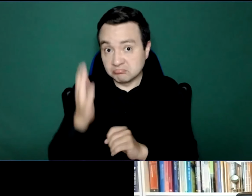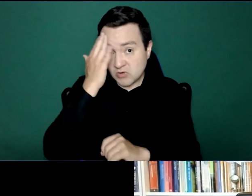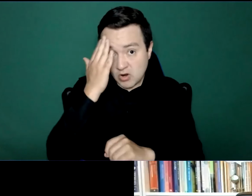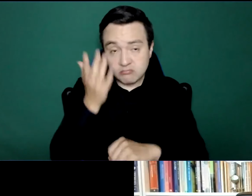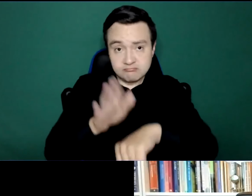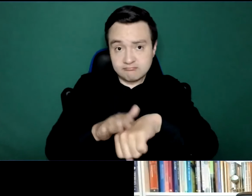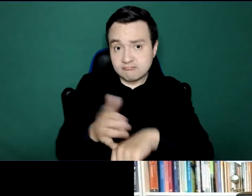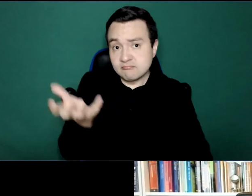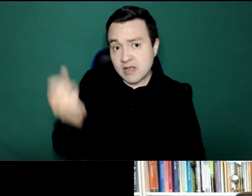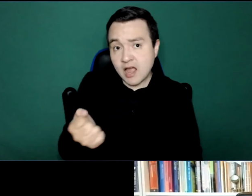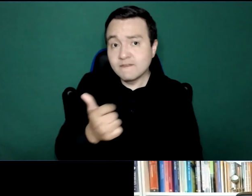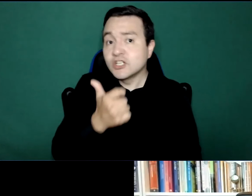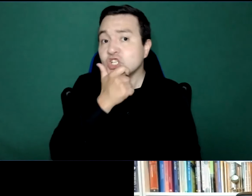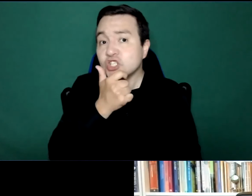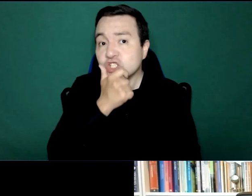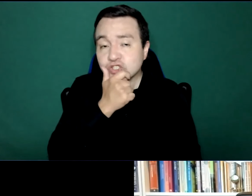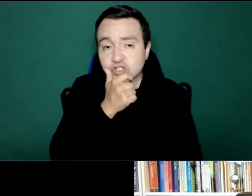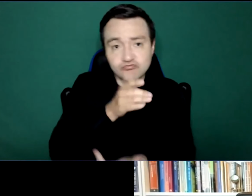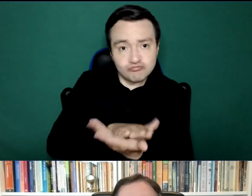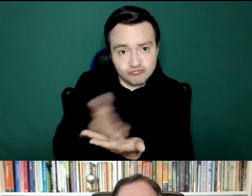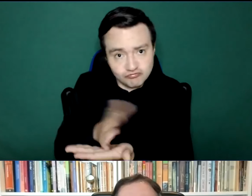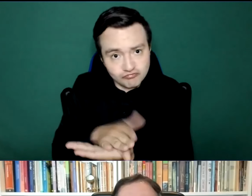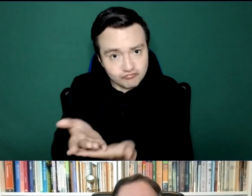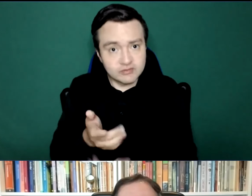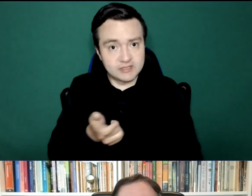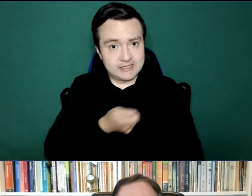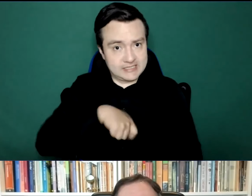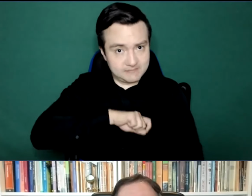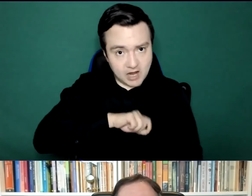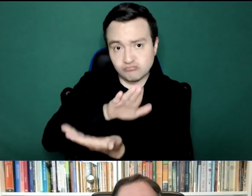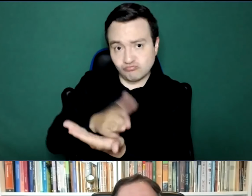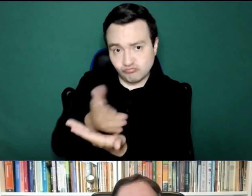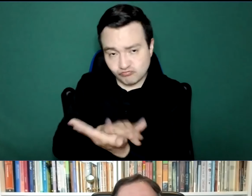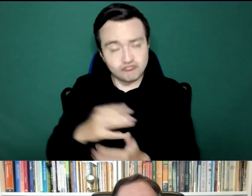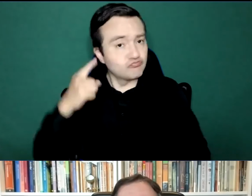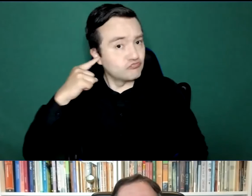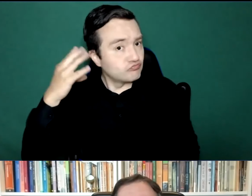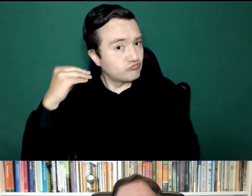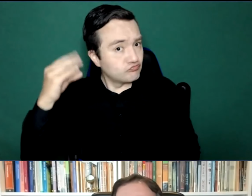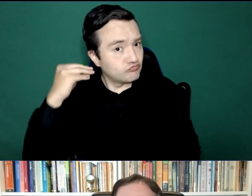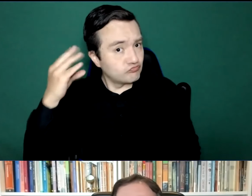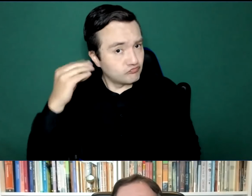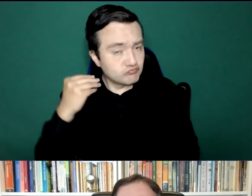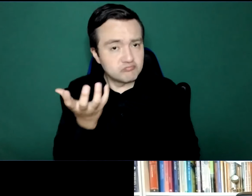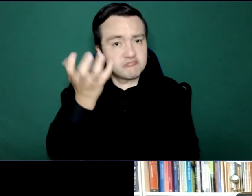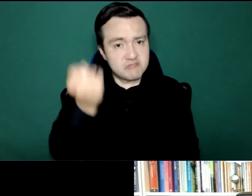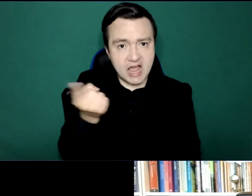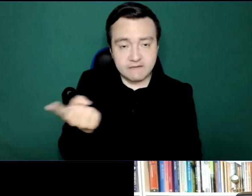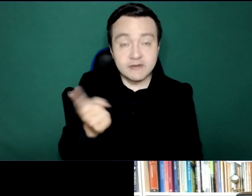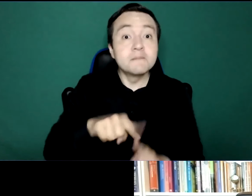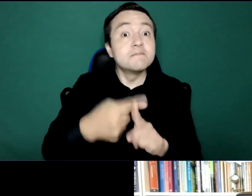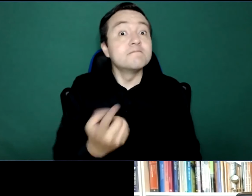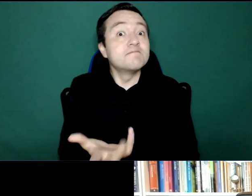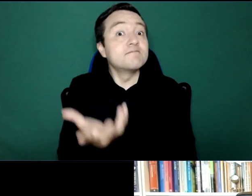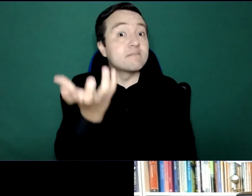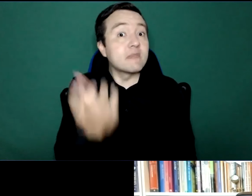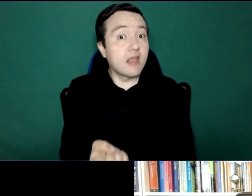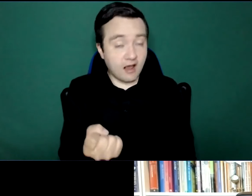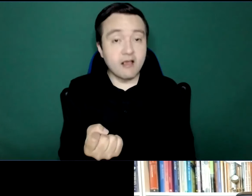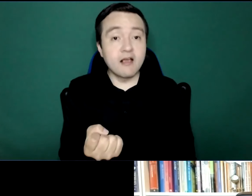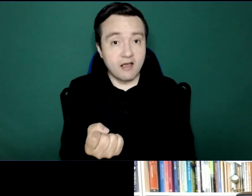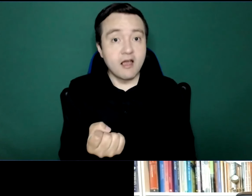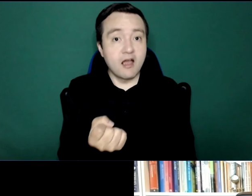and we have international sign available for you. So please choose the appropriate language for your convenience. We're really also happy